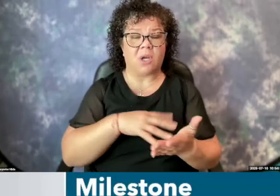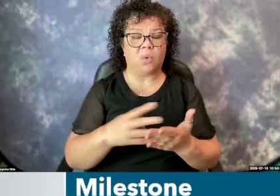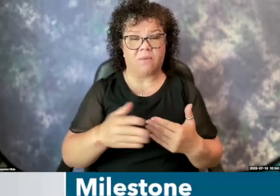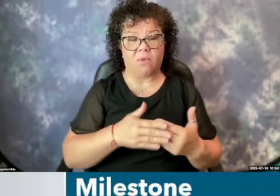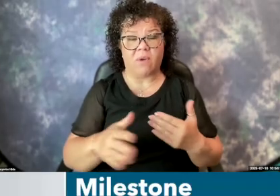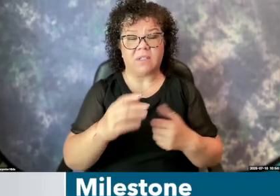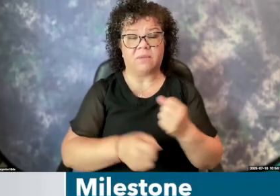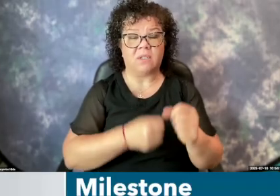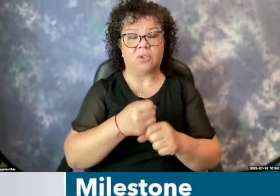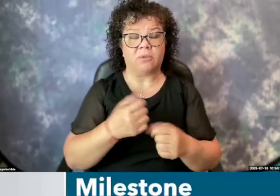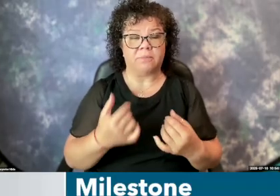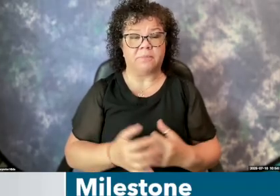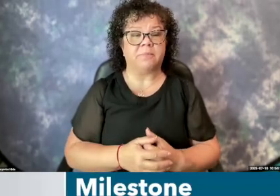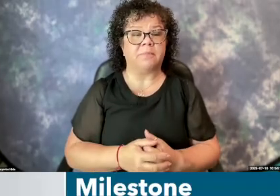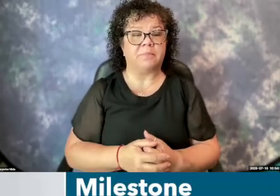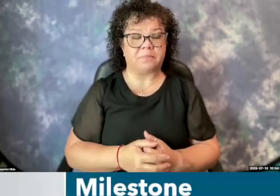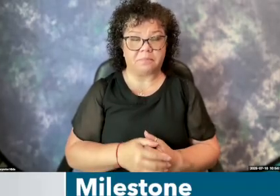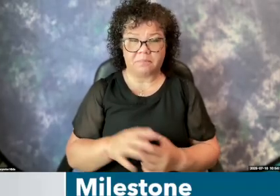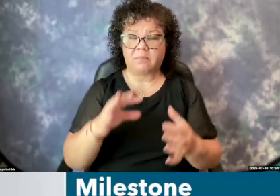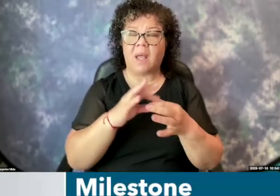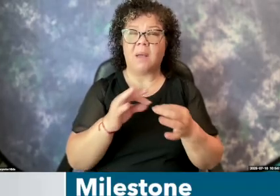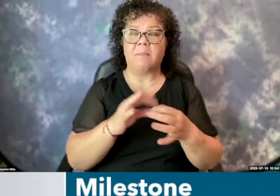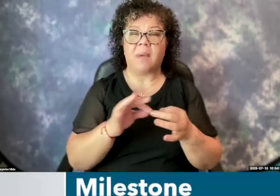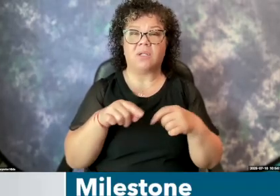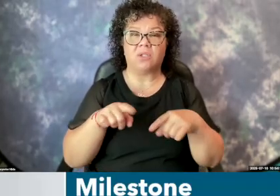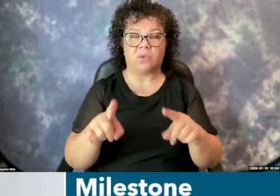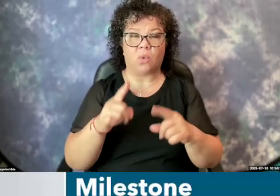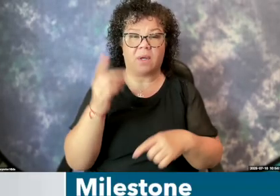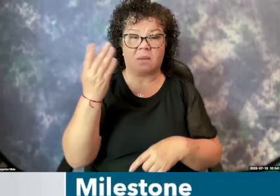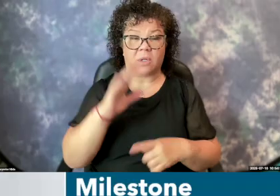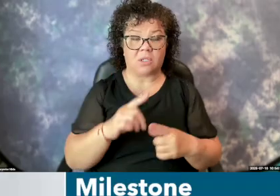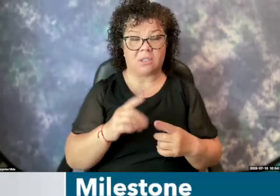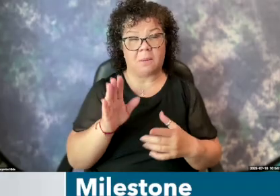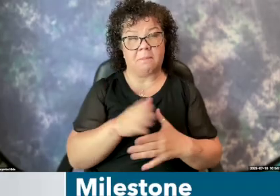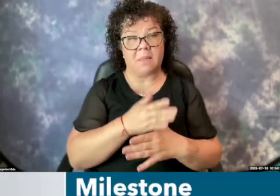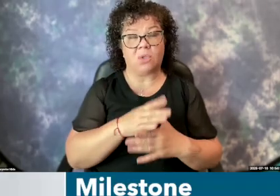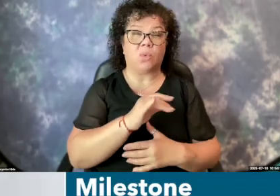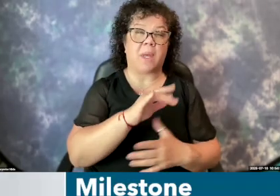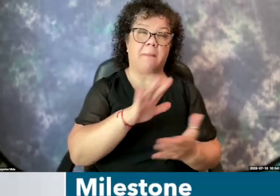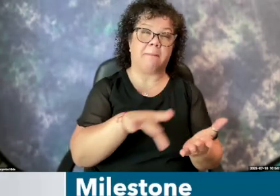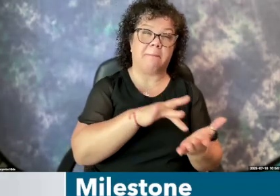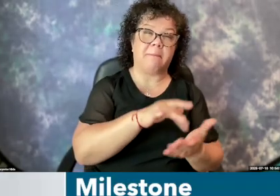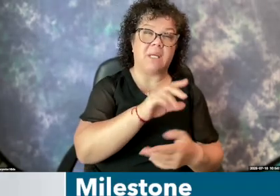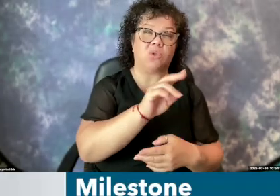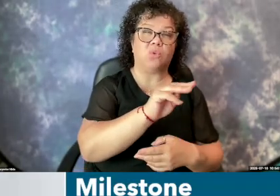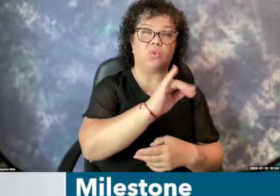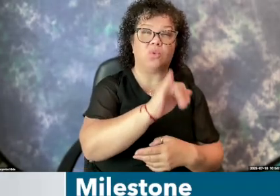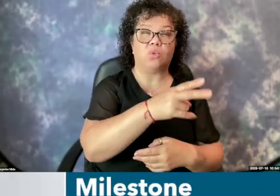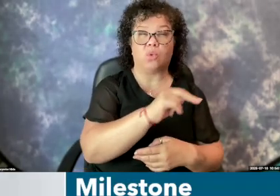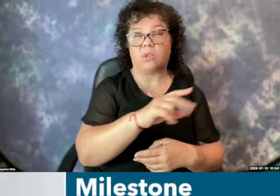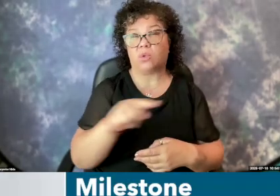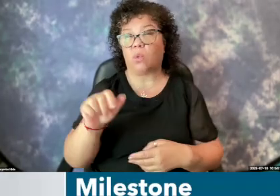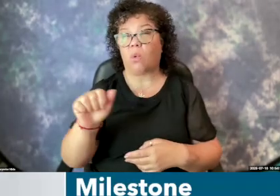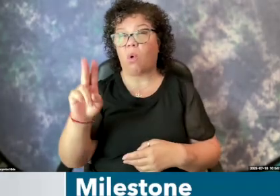I mentioned earlier in the presentation, but mid-June to mid-August are the more intensive months to collaborate with you to develop the proposed funding